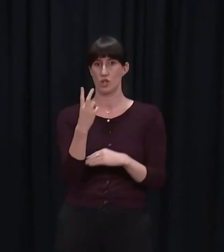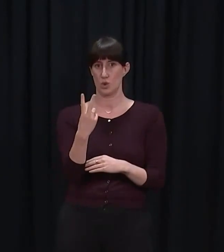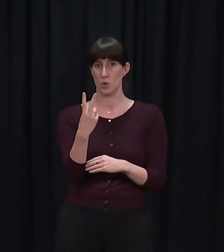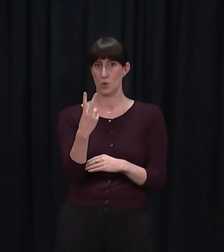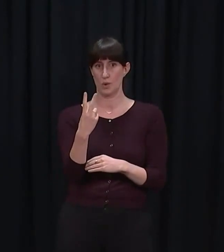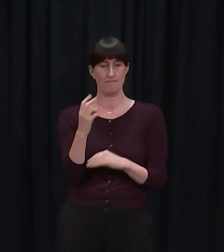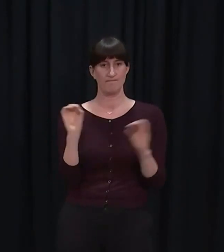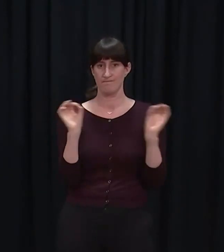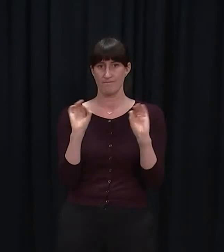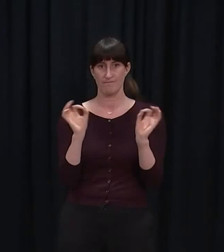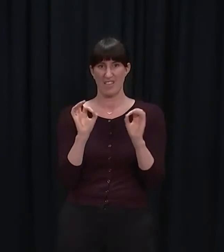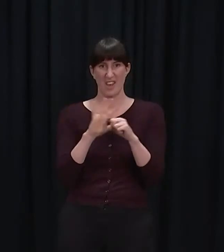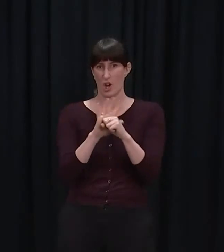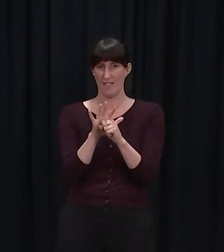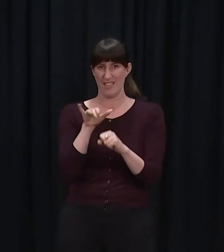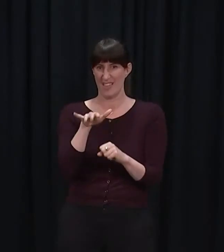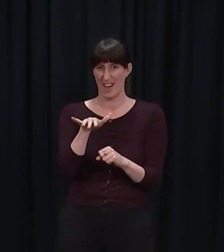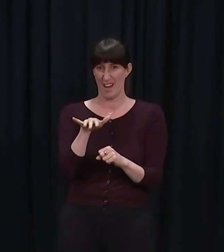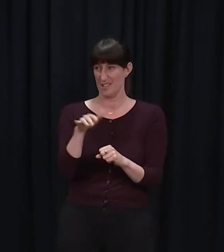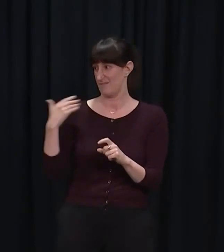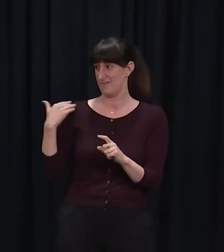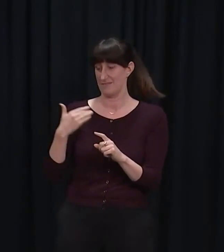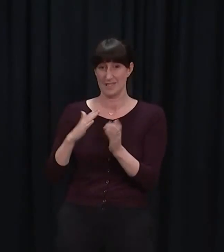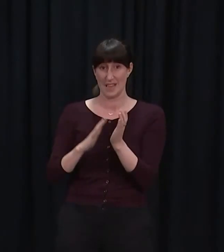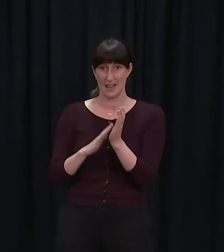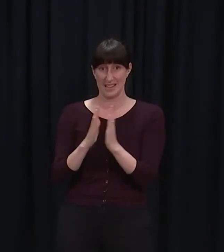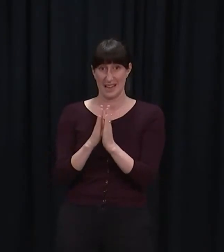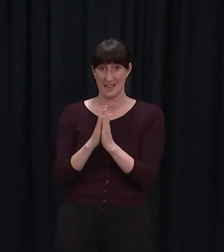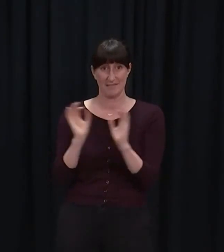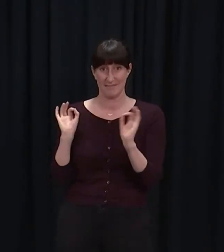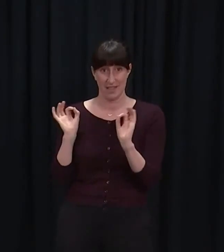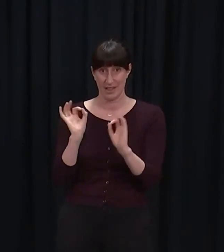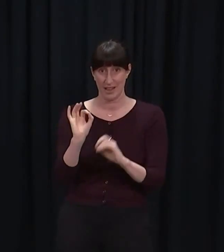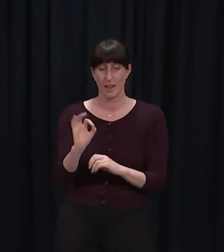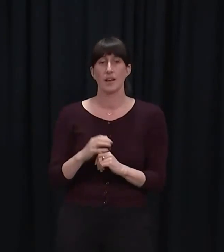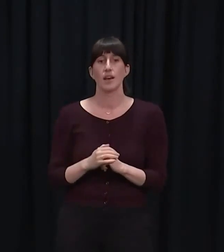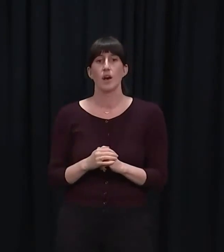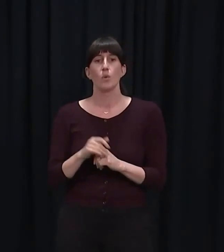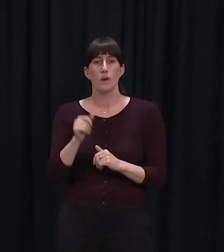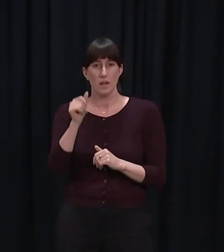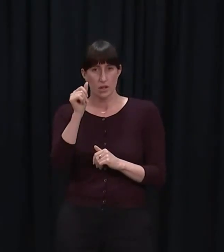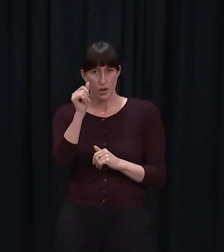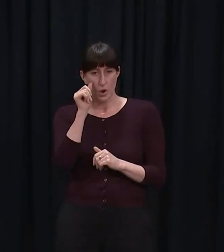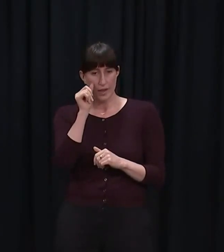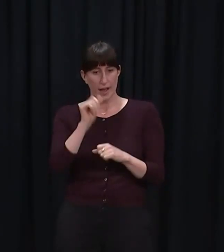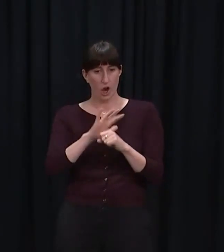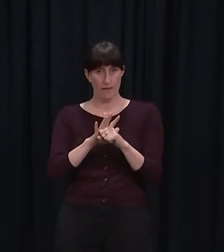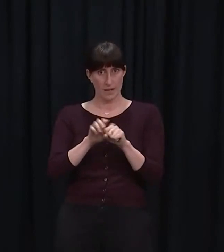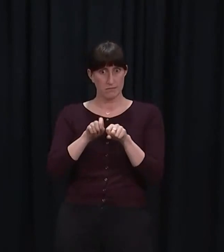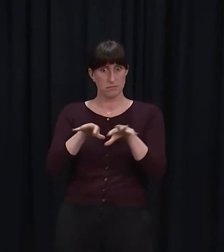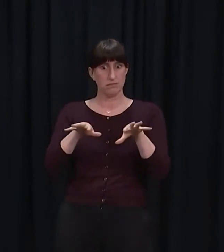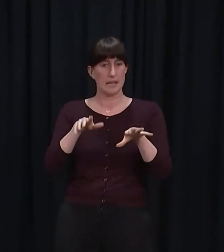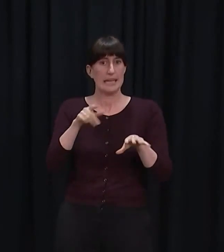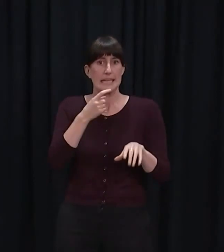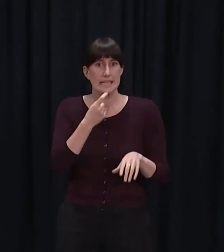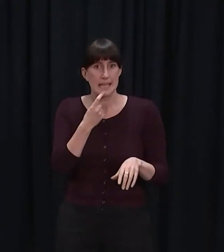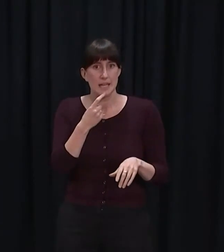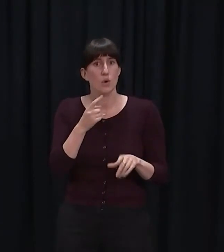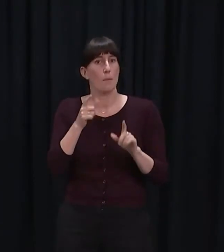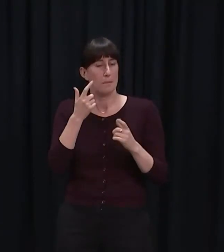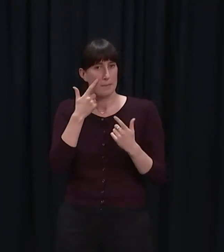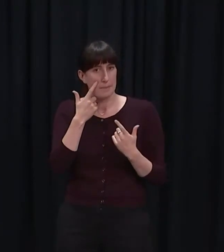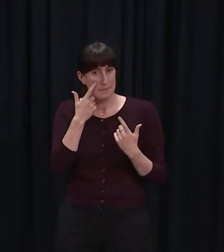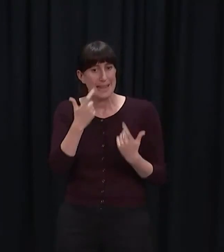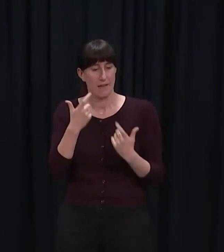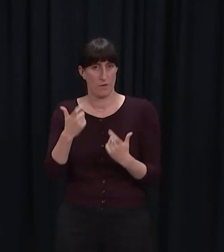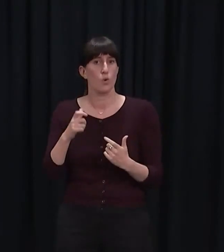since Sunday. We know, however, that Delta is highly transmissible. People in that region do need to stay vigilant. Northlanders should continue